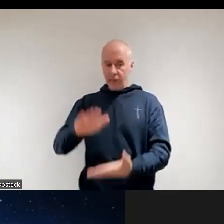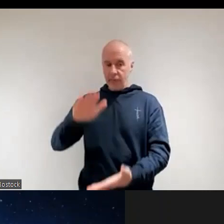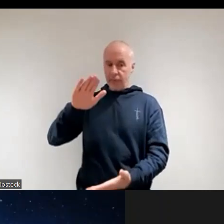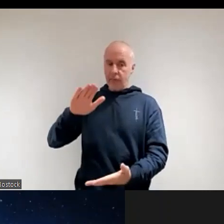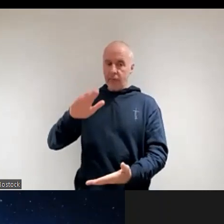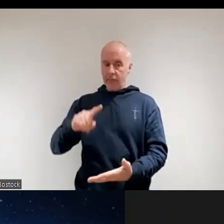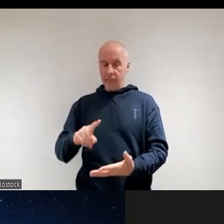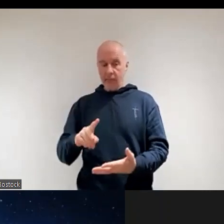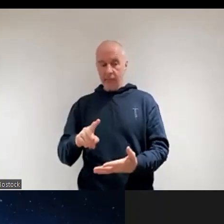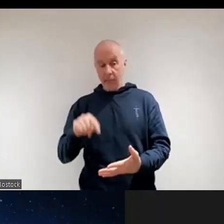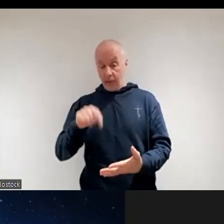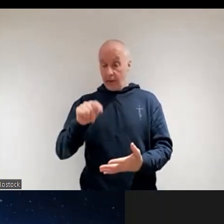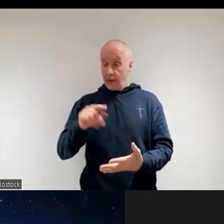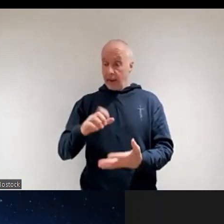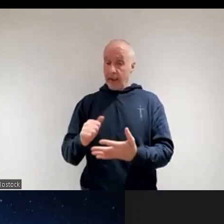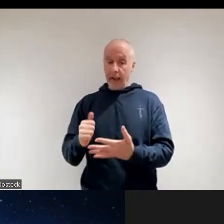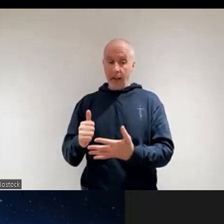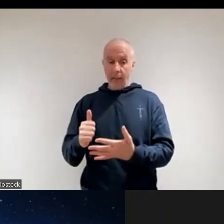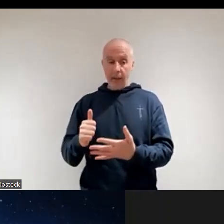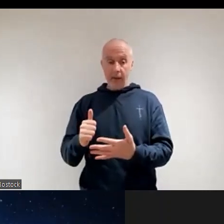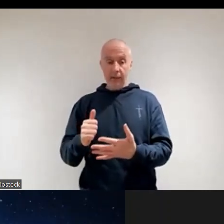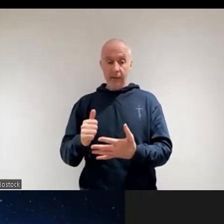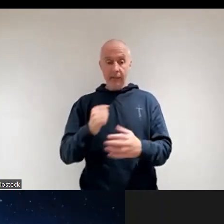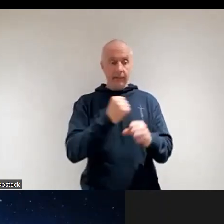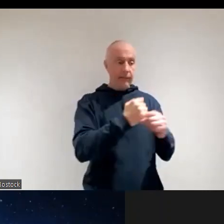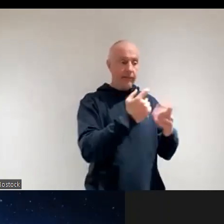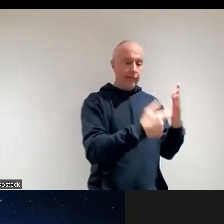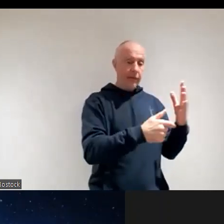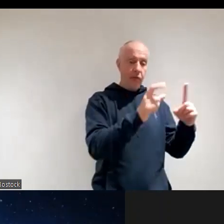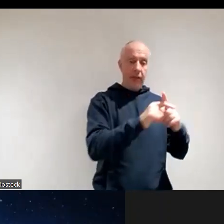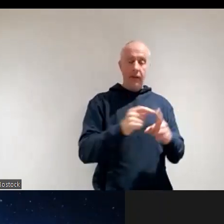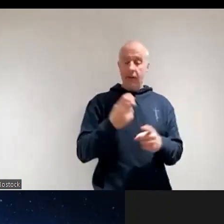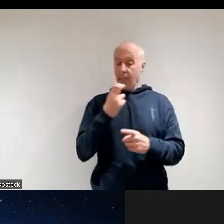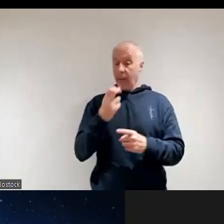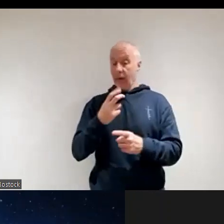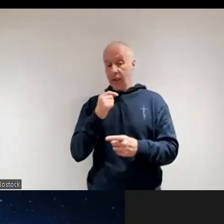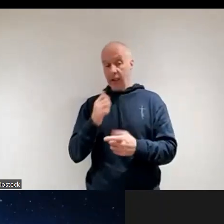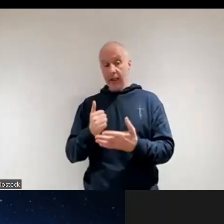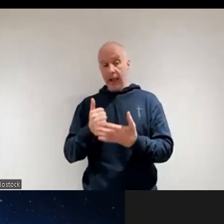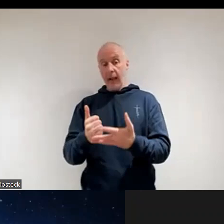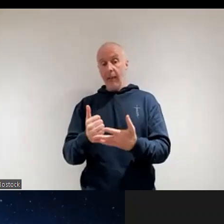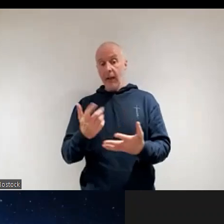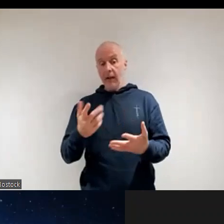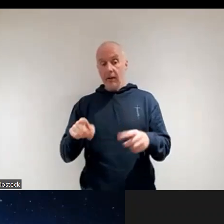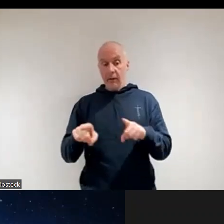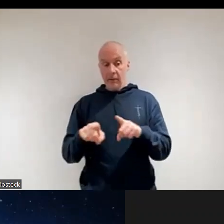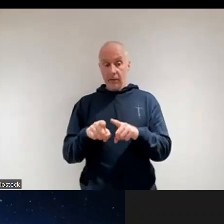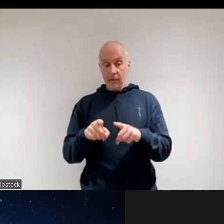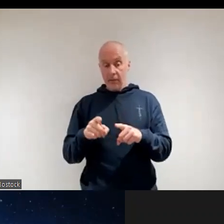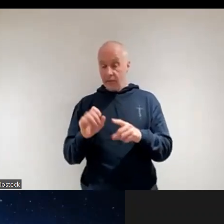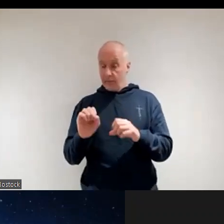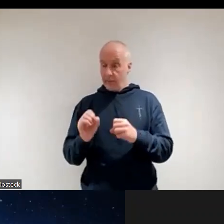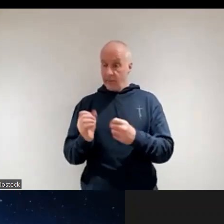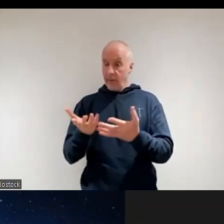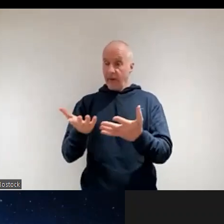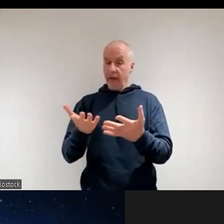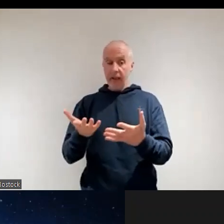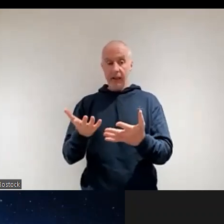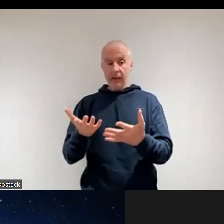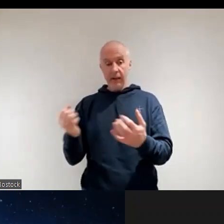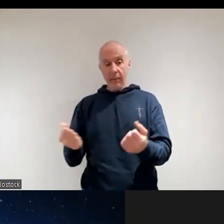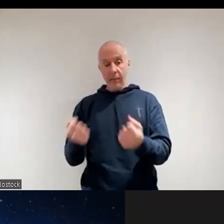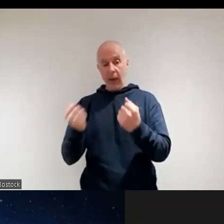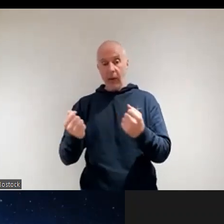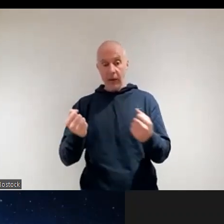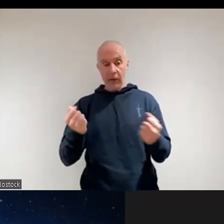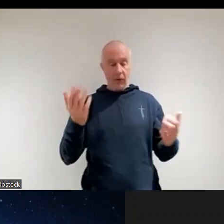on the grid as well, because the battery can do a lot of load shiftings. They can also provide reactive powers to compensate the